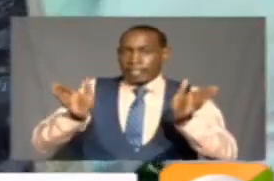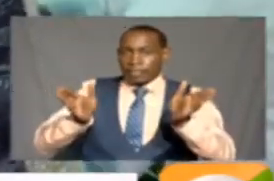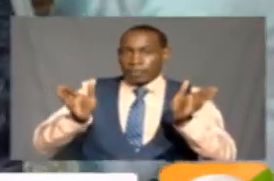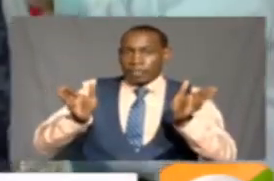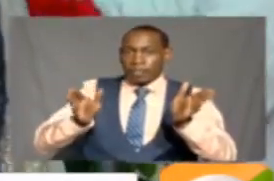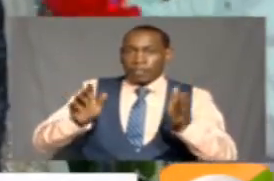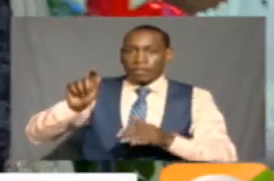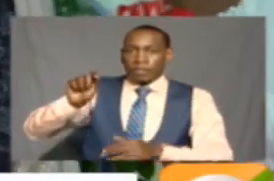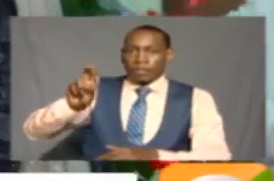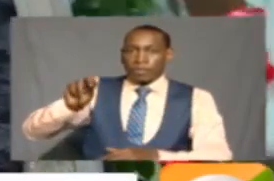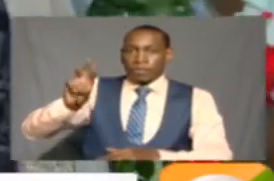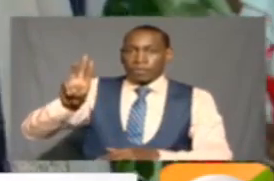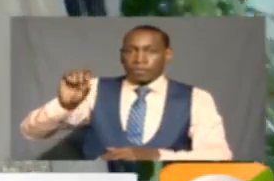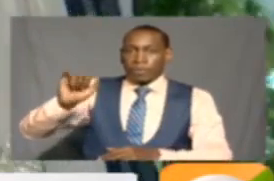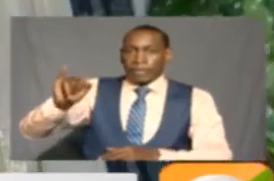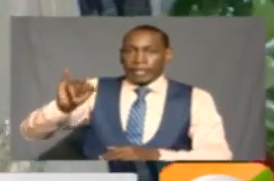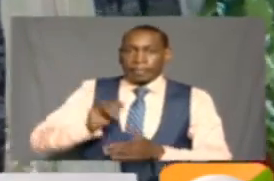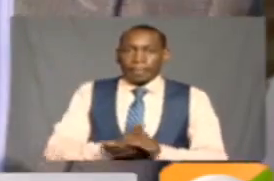Jackson Tuwei.